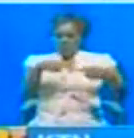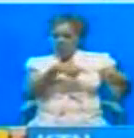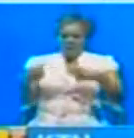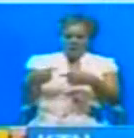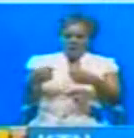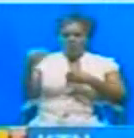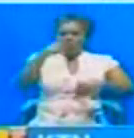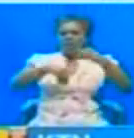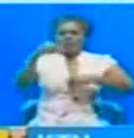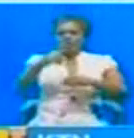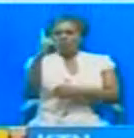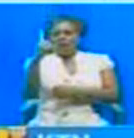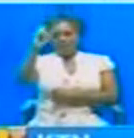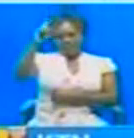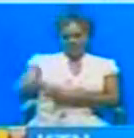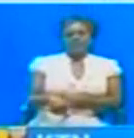be won.